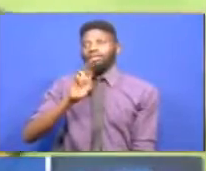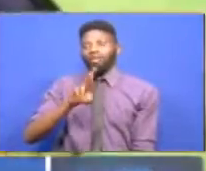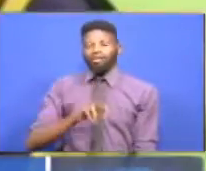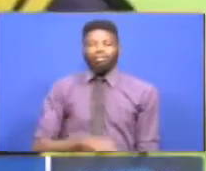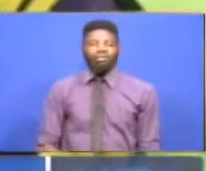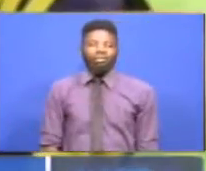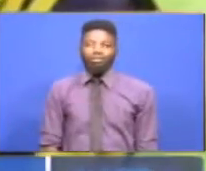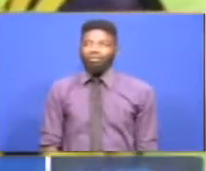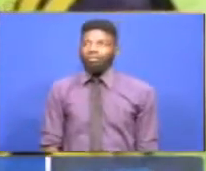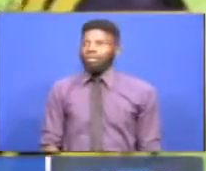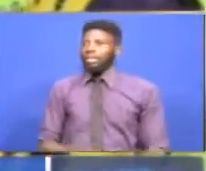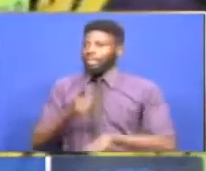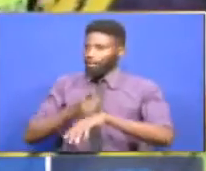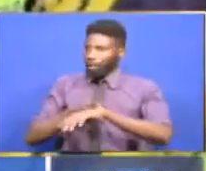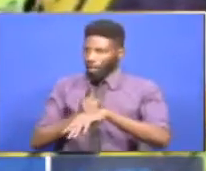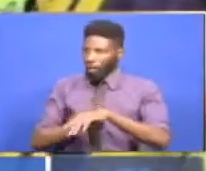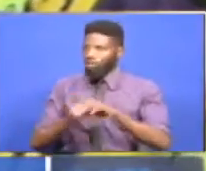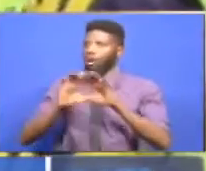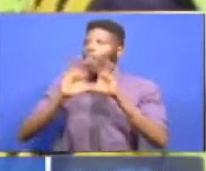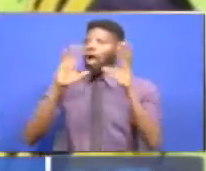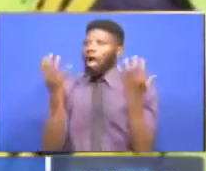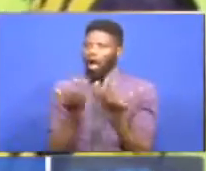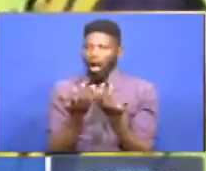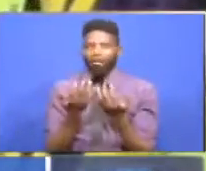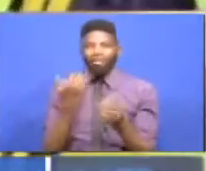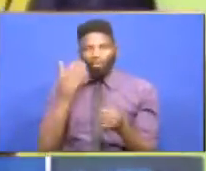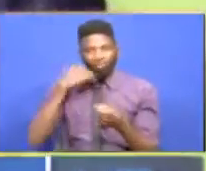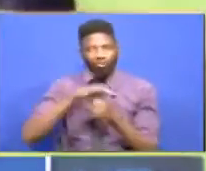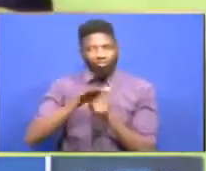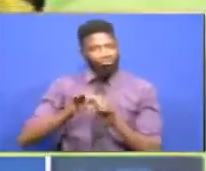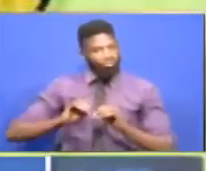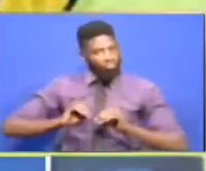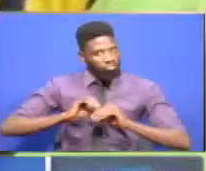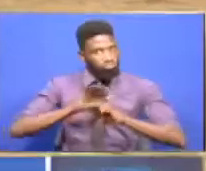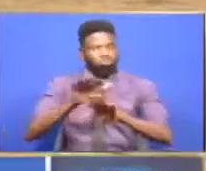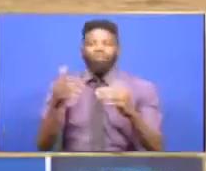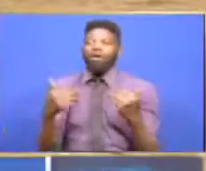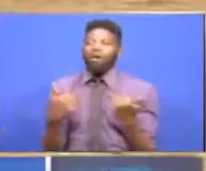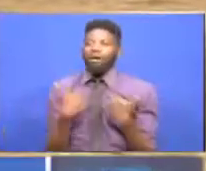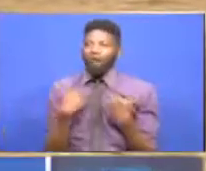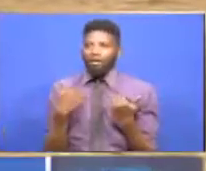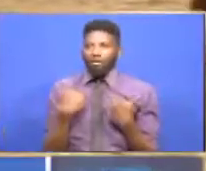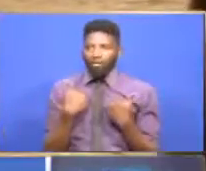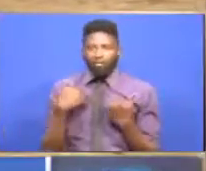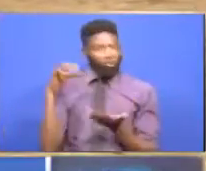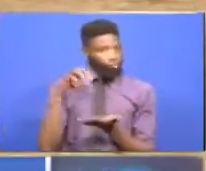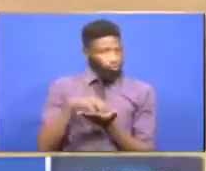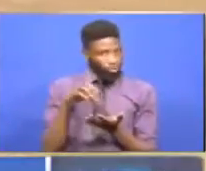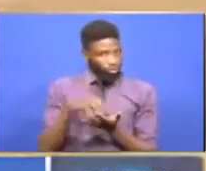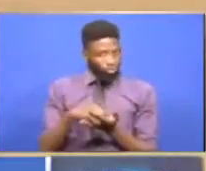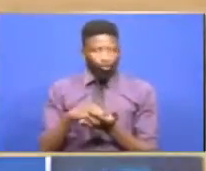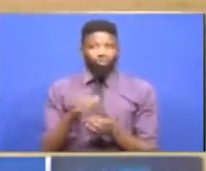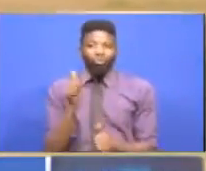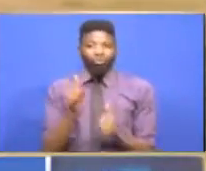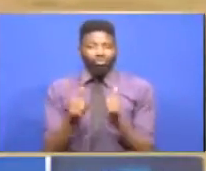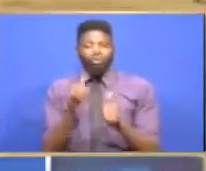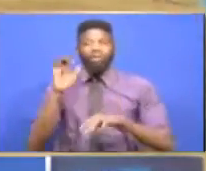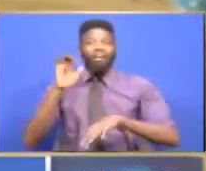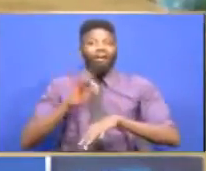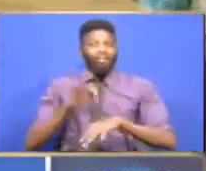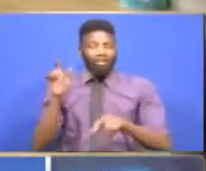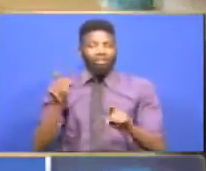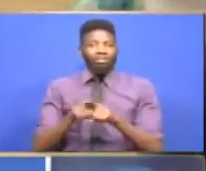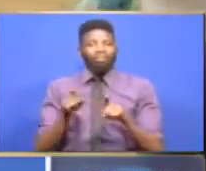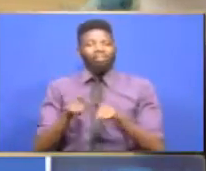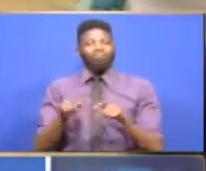In a time when the whole world has been hit by the coronavirus pandemic, a situation that has greatly affected and